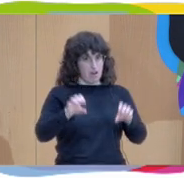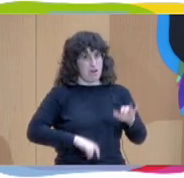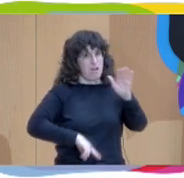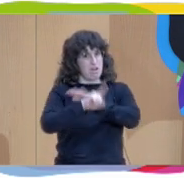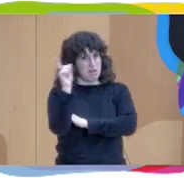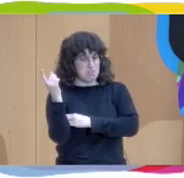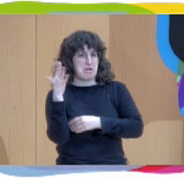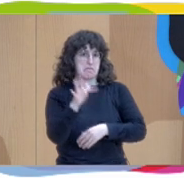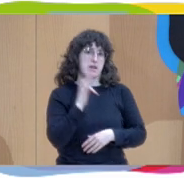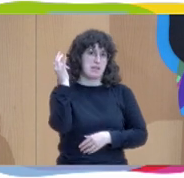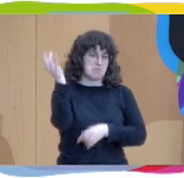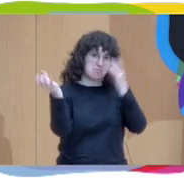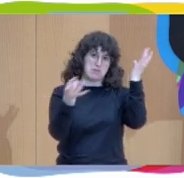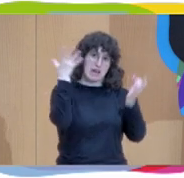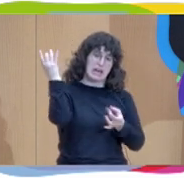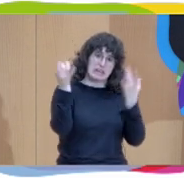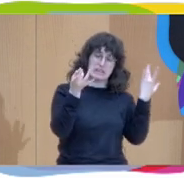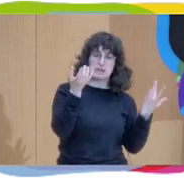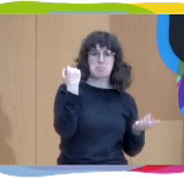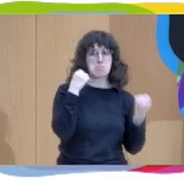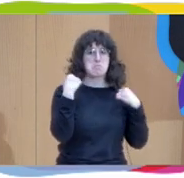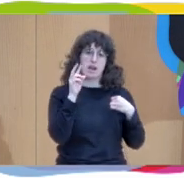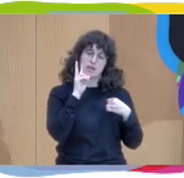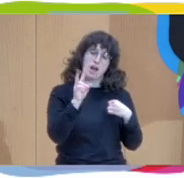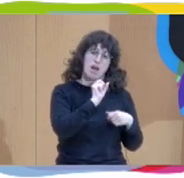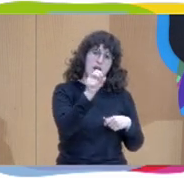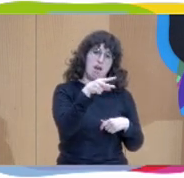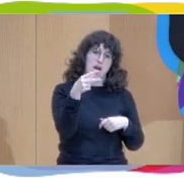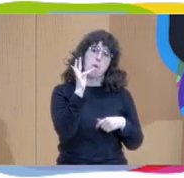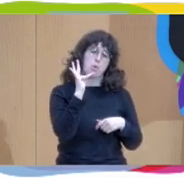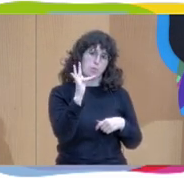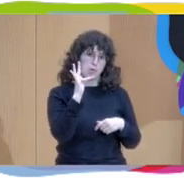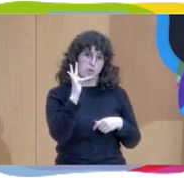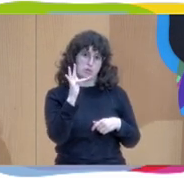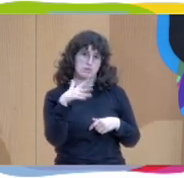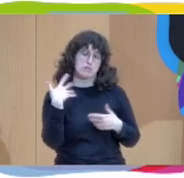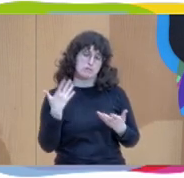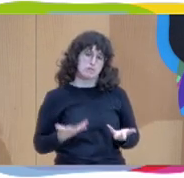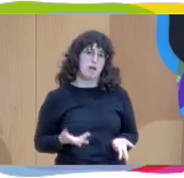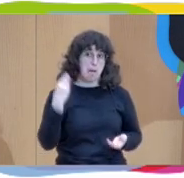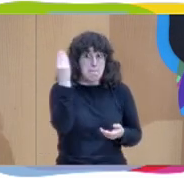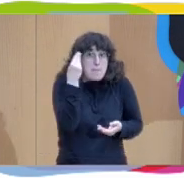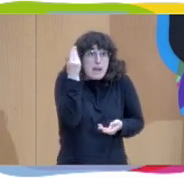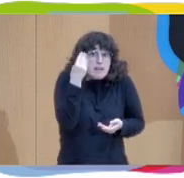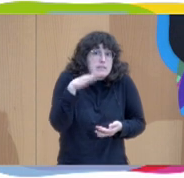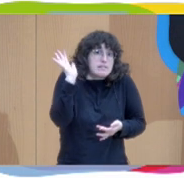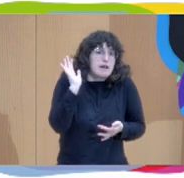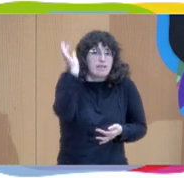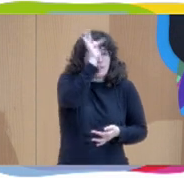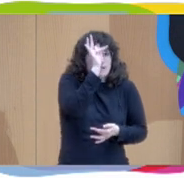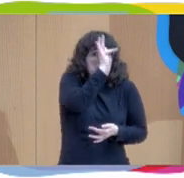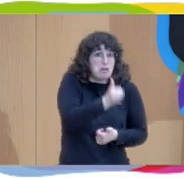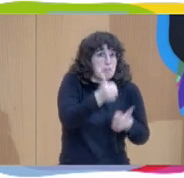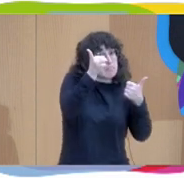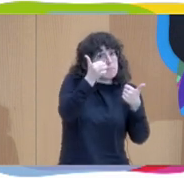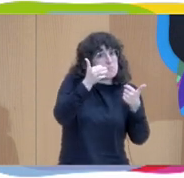positively. They thought that it would be more theoretical training. But it was maybe a good